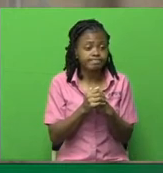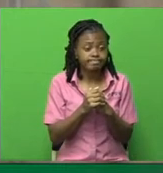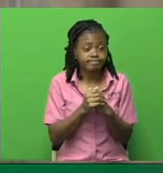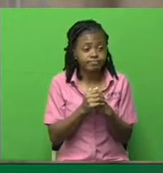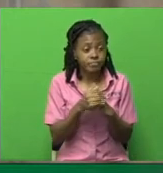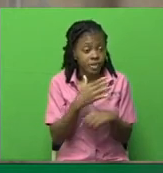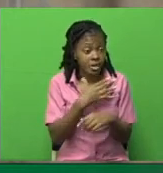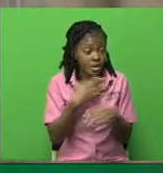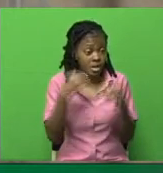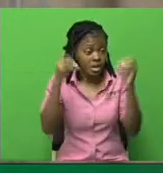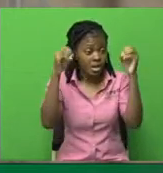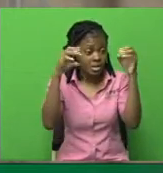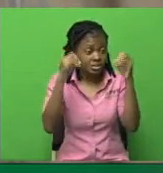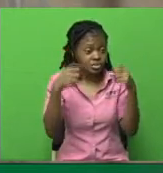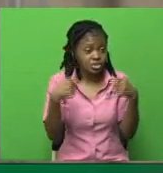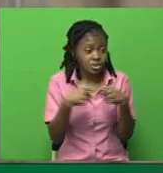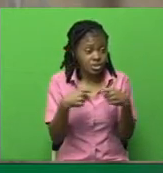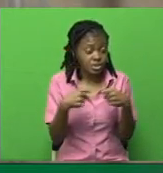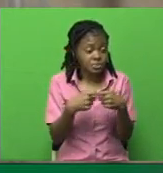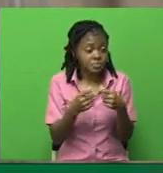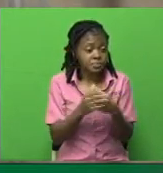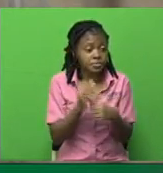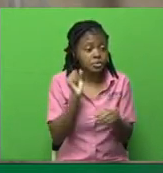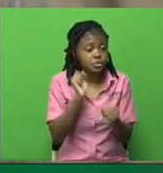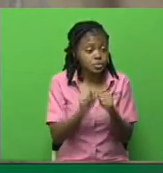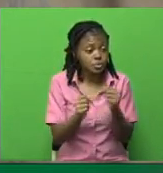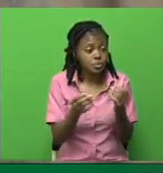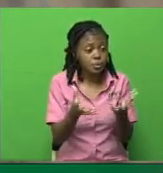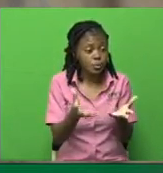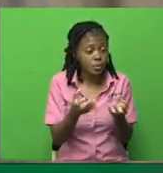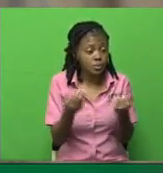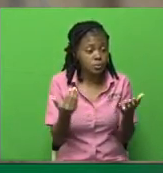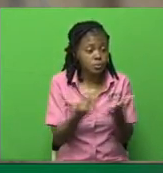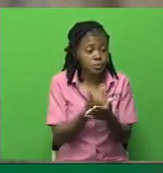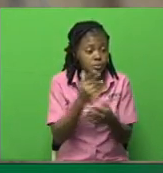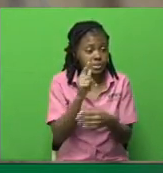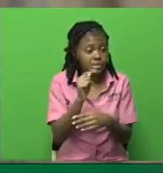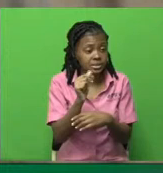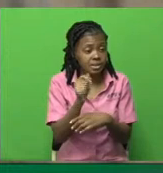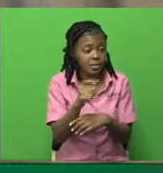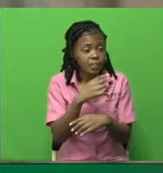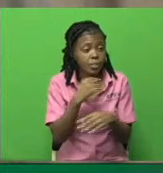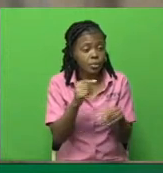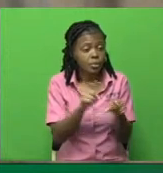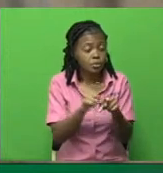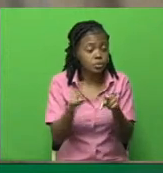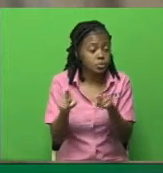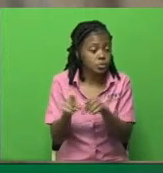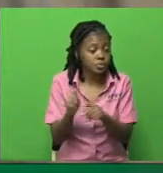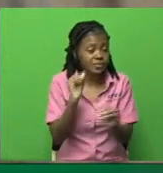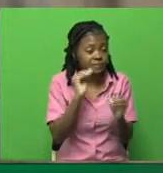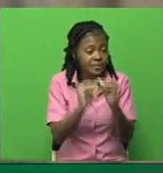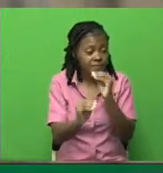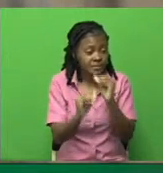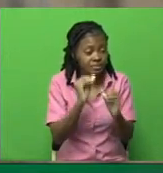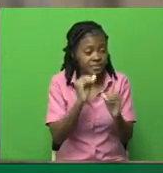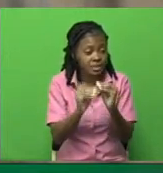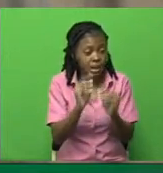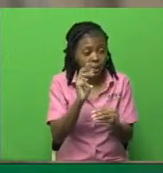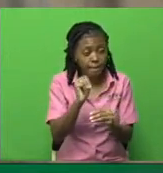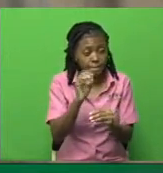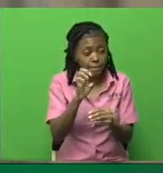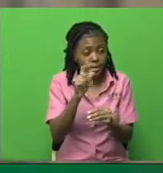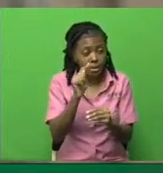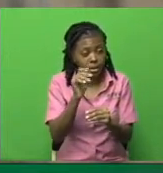it went on to say that their plan is not only to introduce new tariffs but also to deliberately adjust the top the parameters of the first day of the